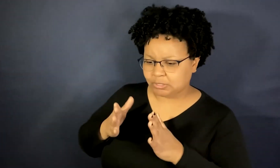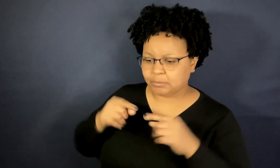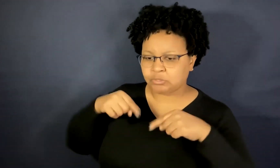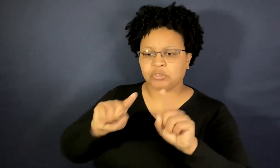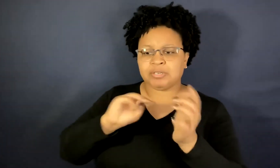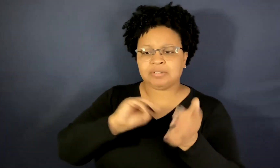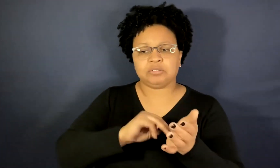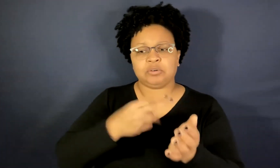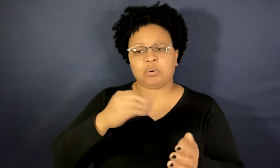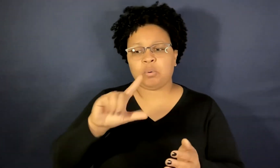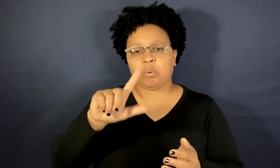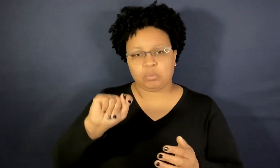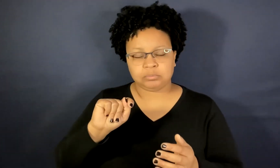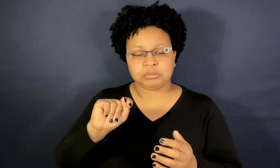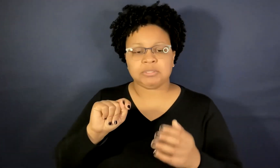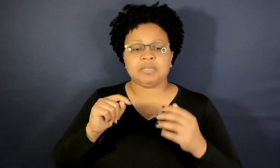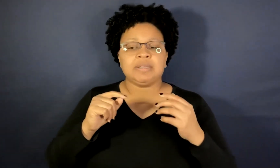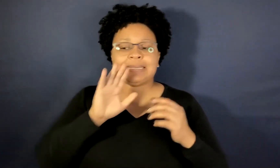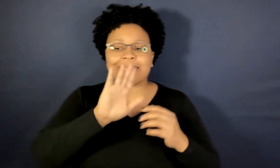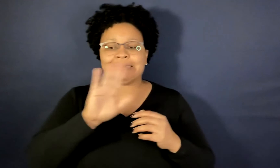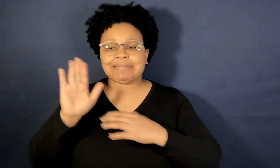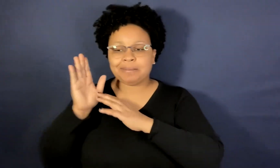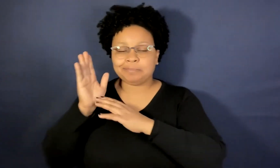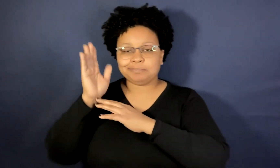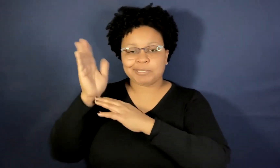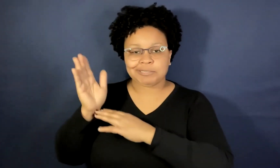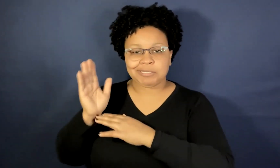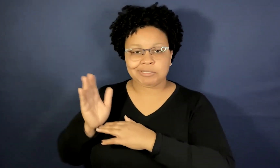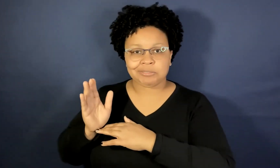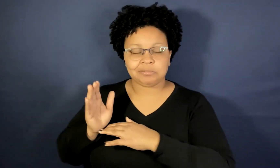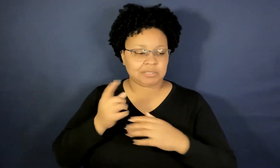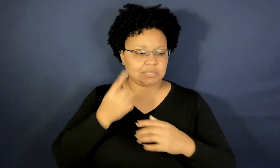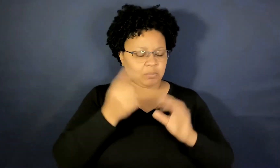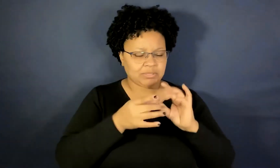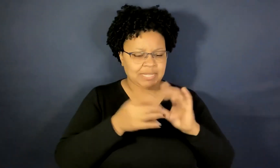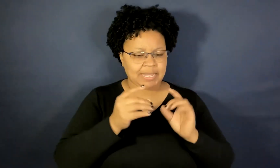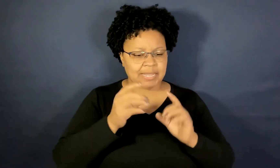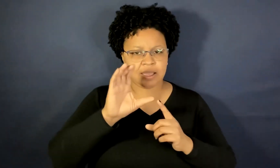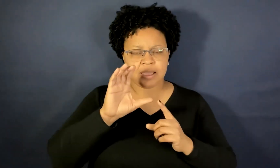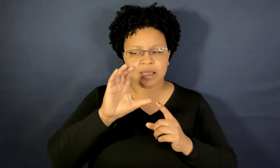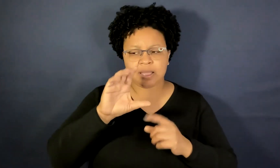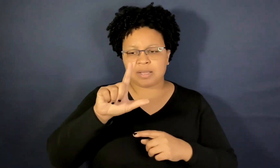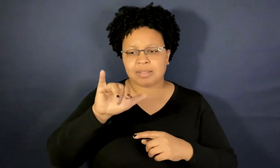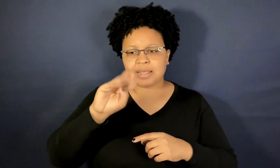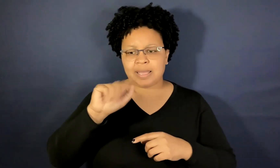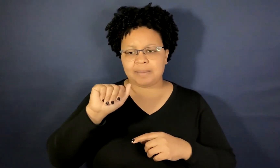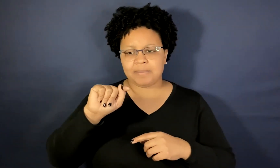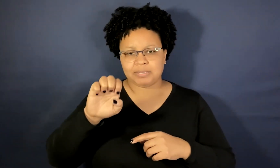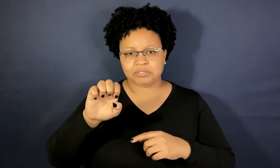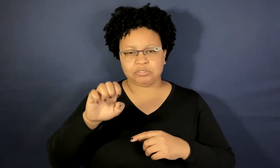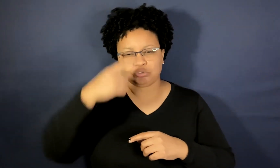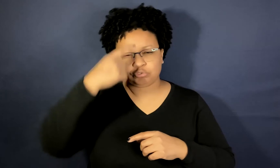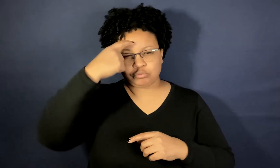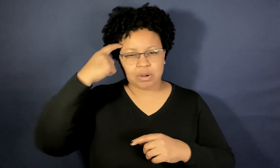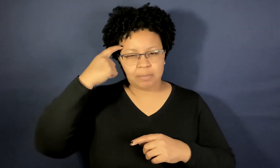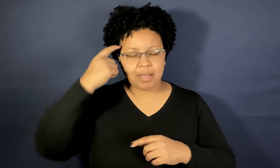Holt's presentation. Someone asked about climate trauma, and the following comment was, "I feel like a lot of